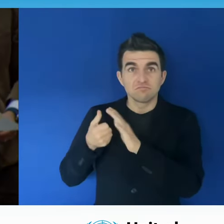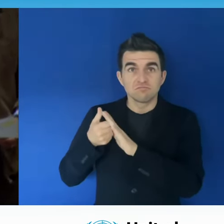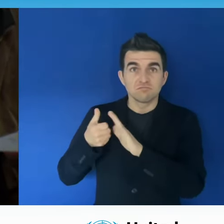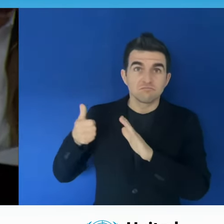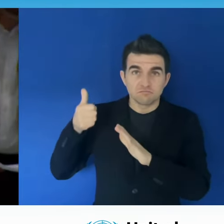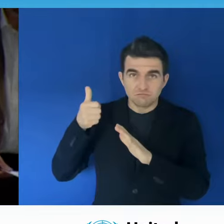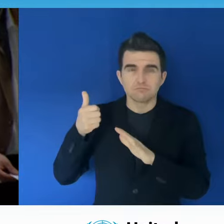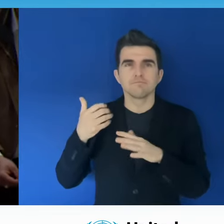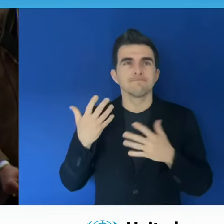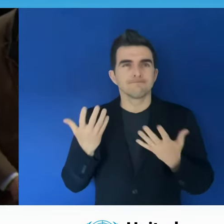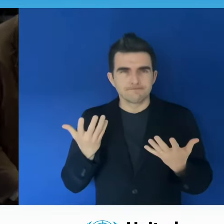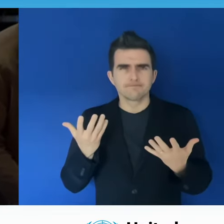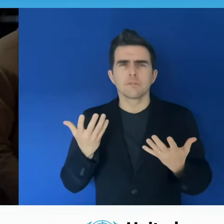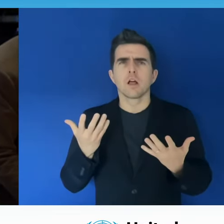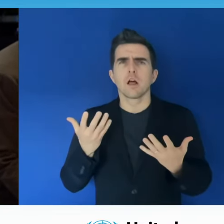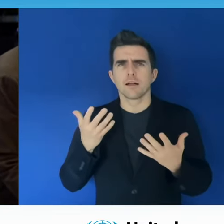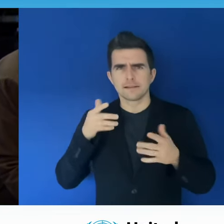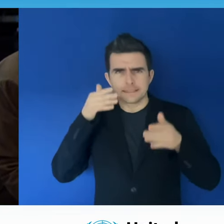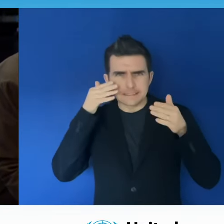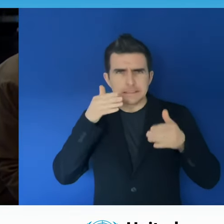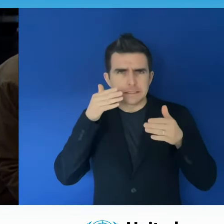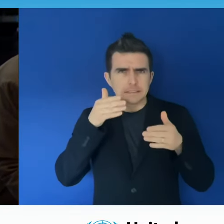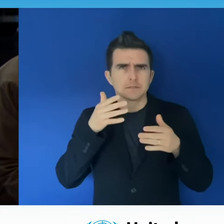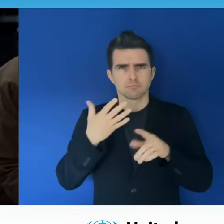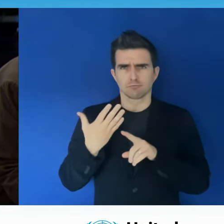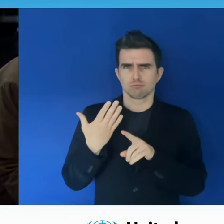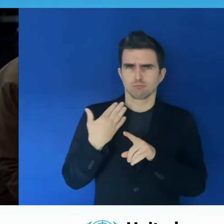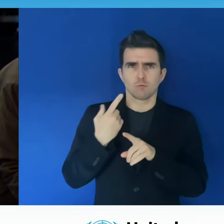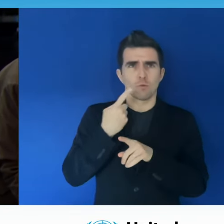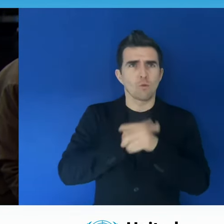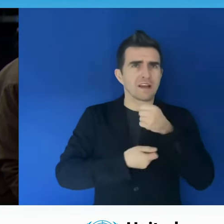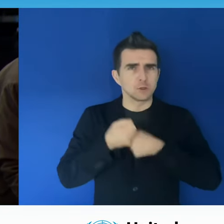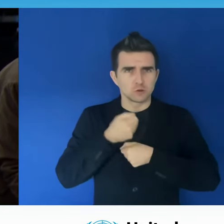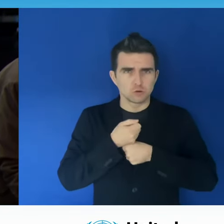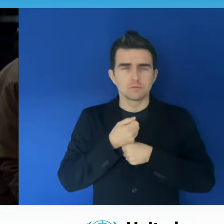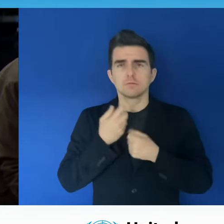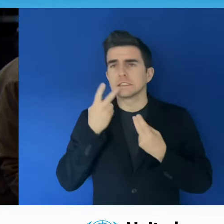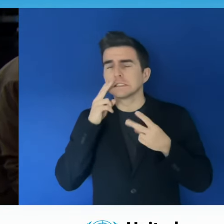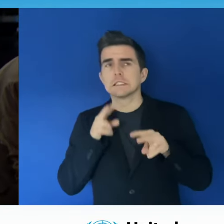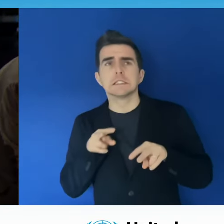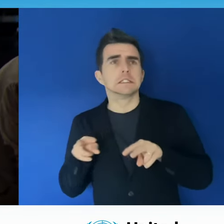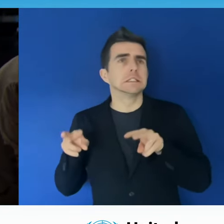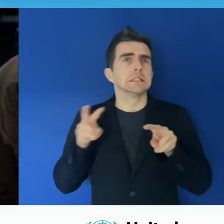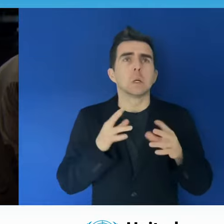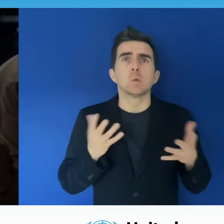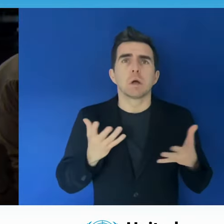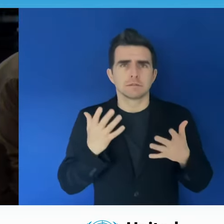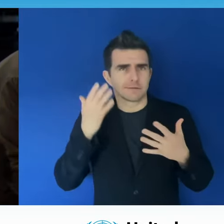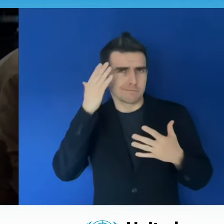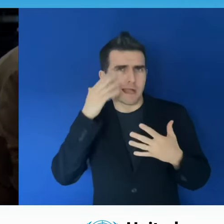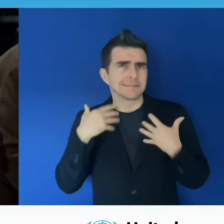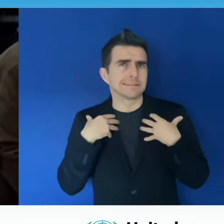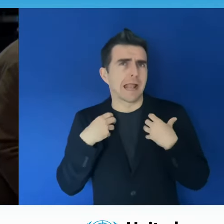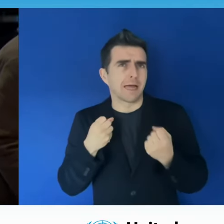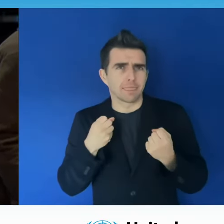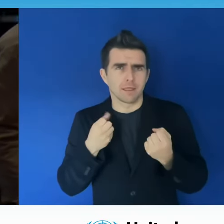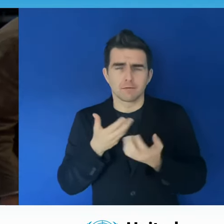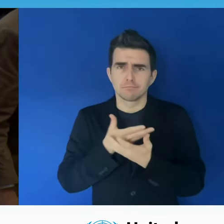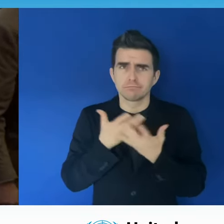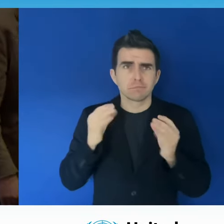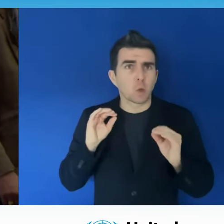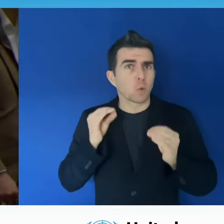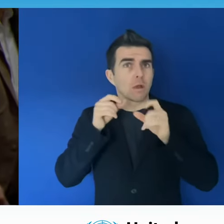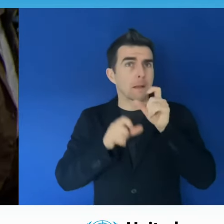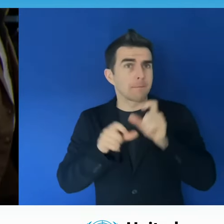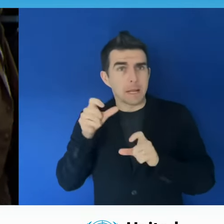mental health among young people, right? We're a generation that grew up during a pandemic. A lot of us are entering the labor force for the first time